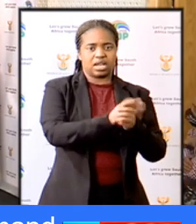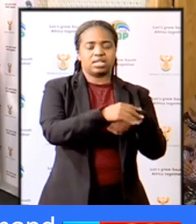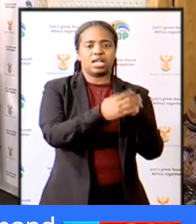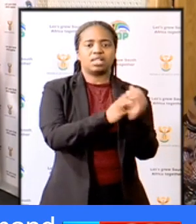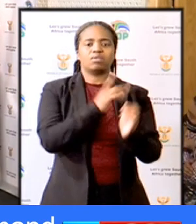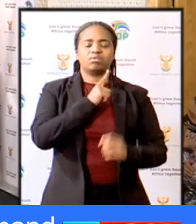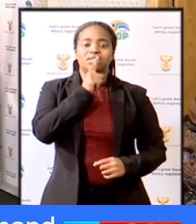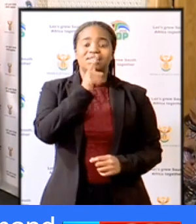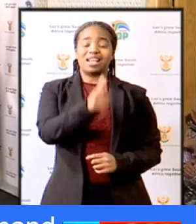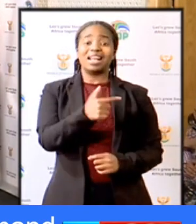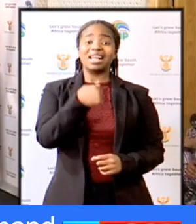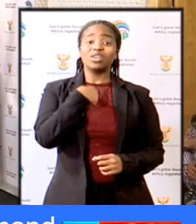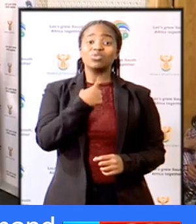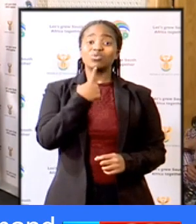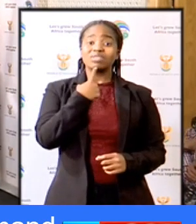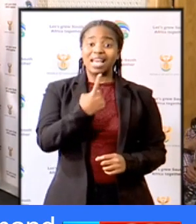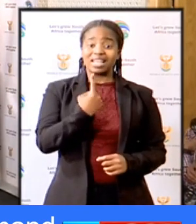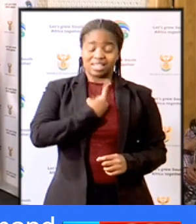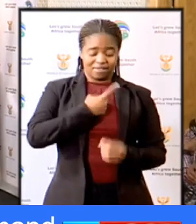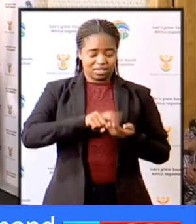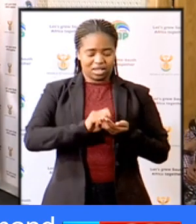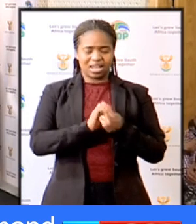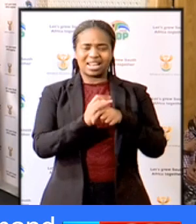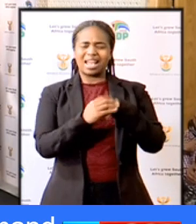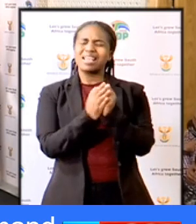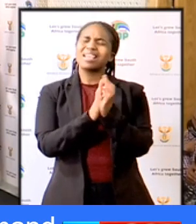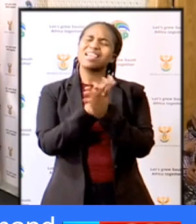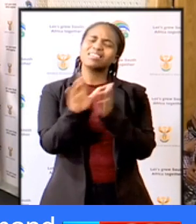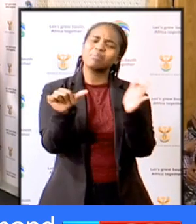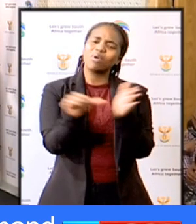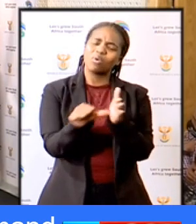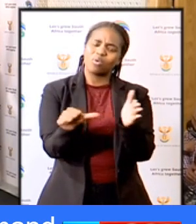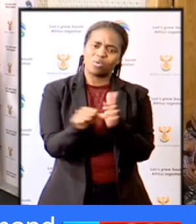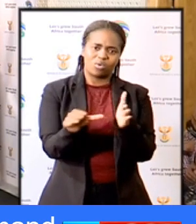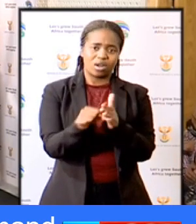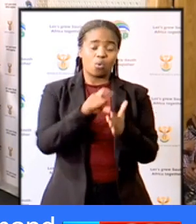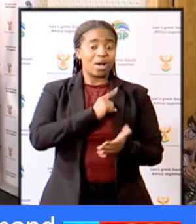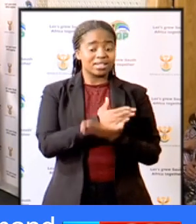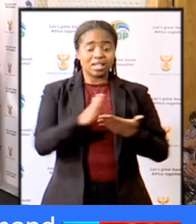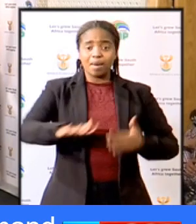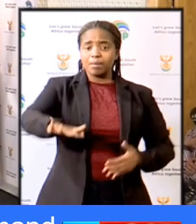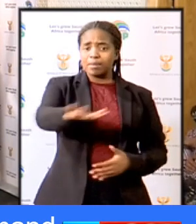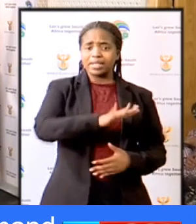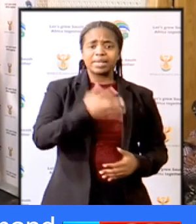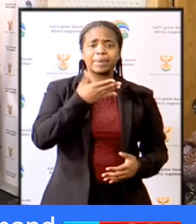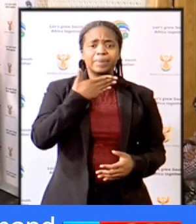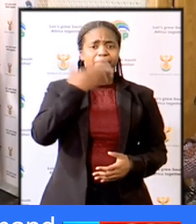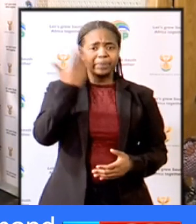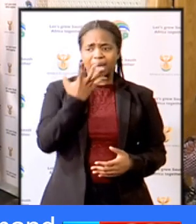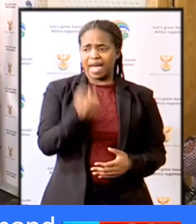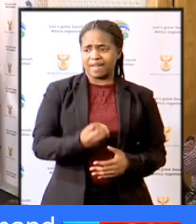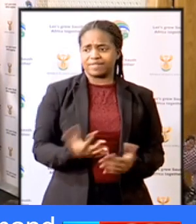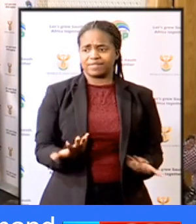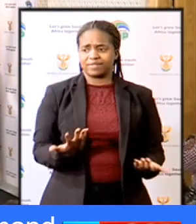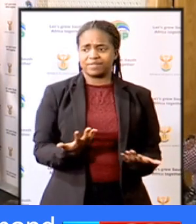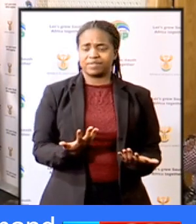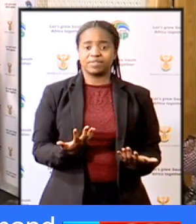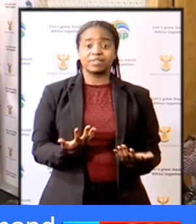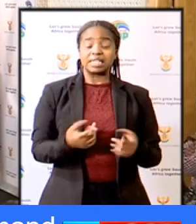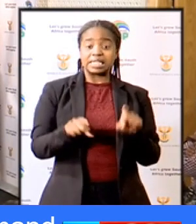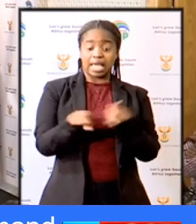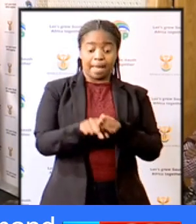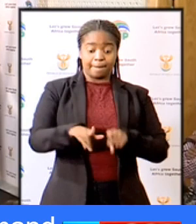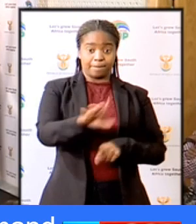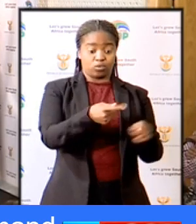to point out of surface sanitizing is also very critical, because we end up getting problems when even at the